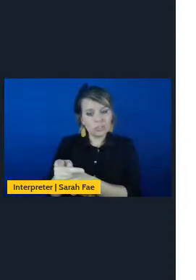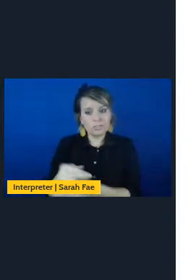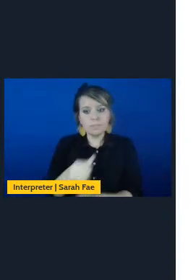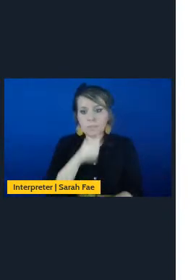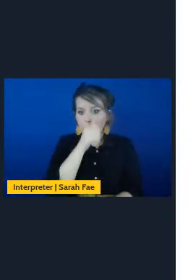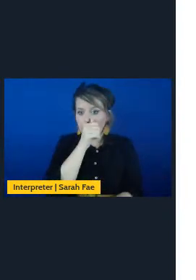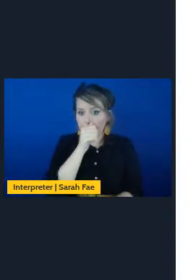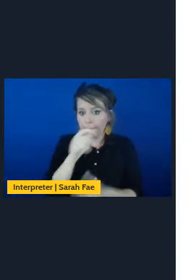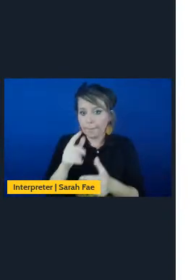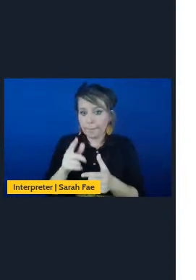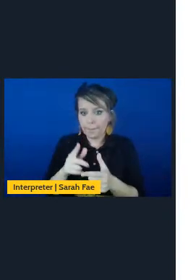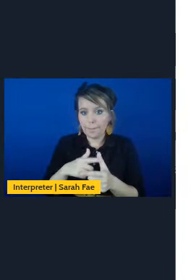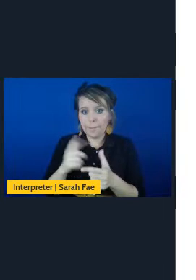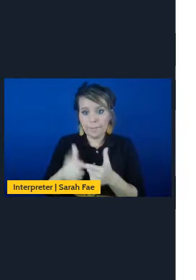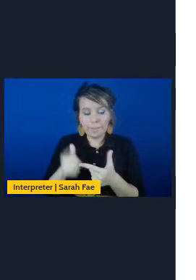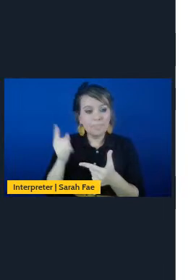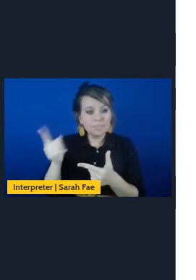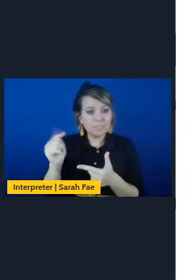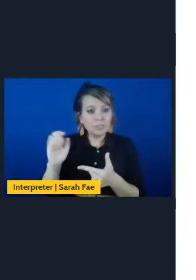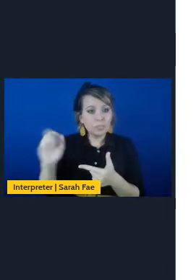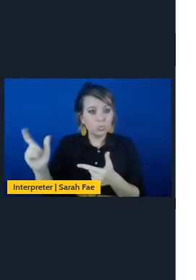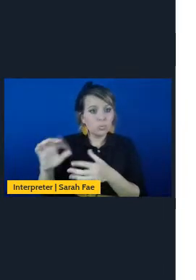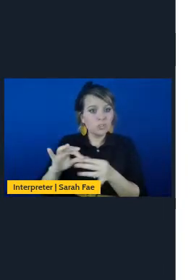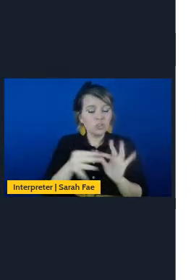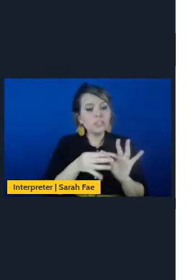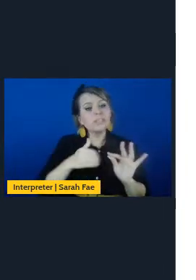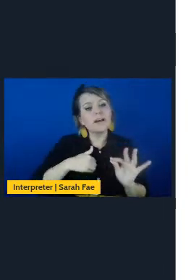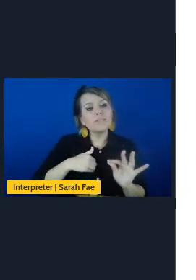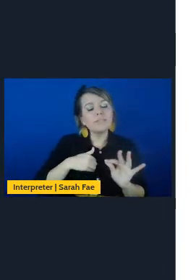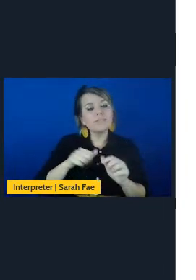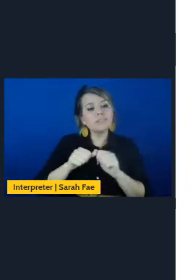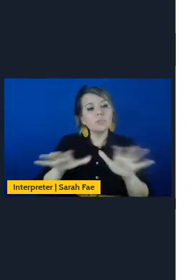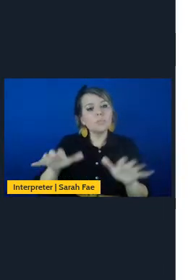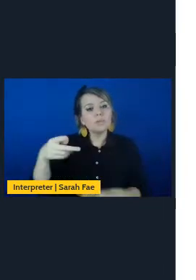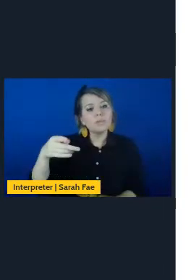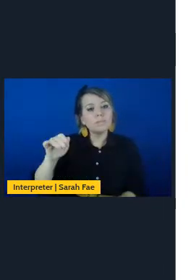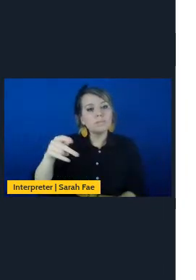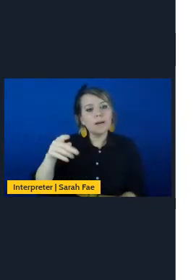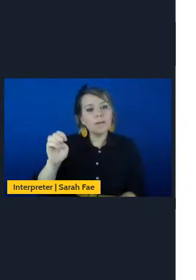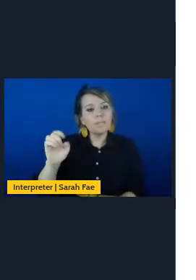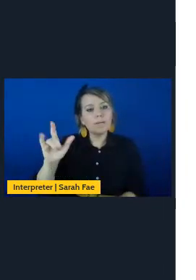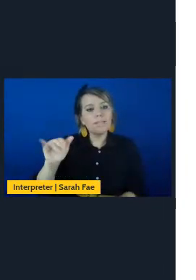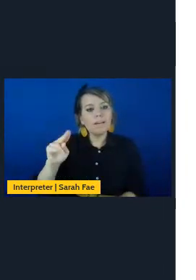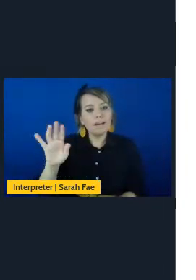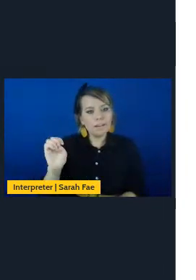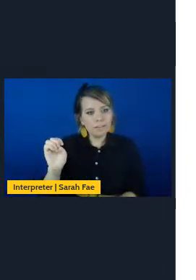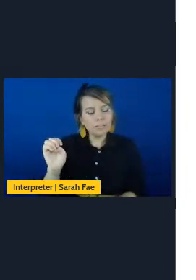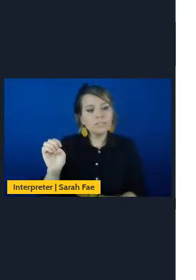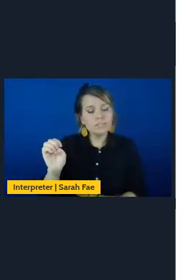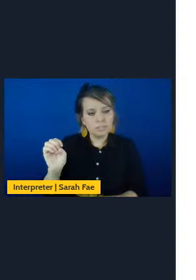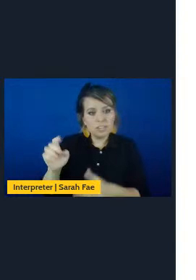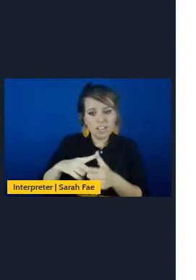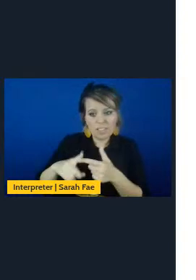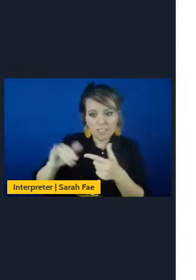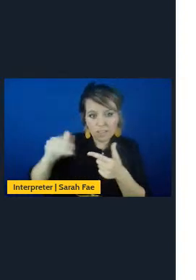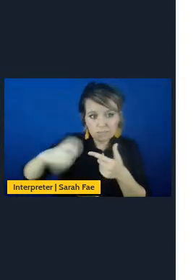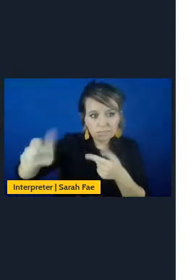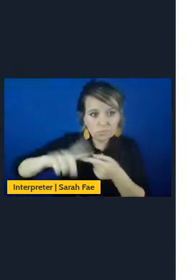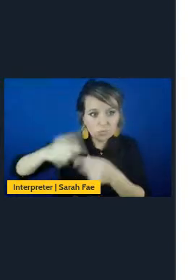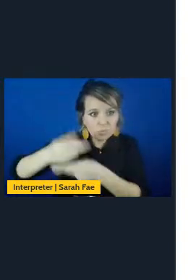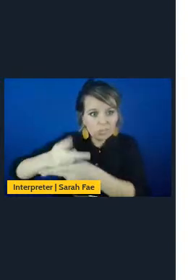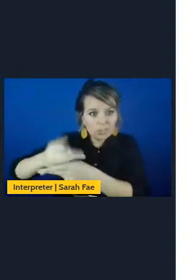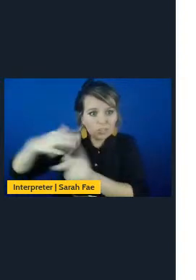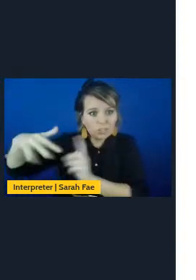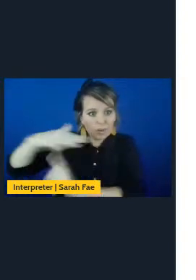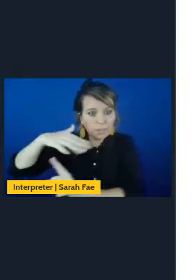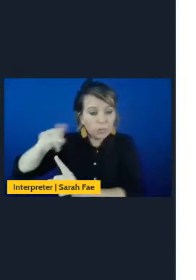this toolchain has the deployment pipeline, which in turn deploys the service to a production environment. And you can see that